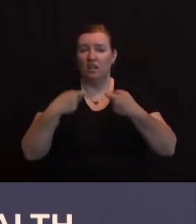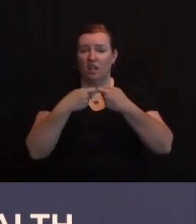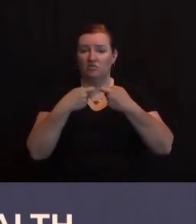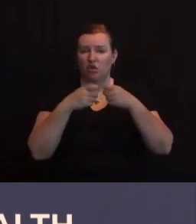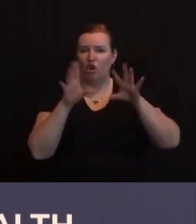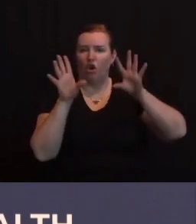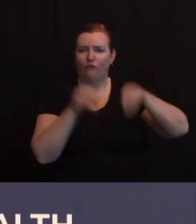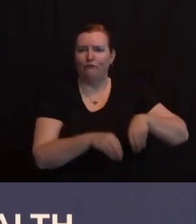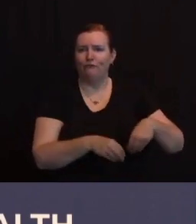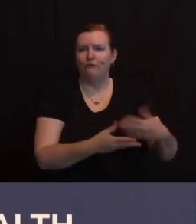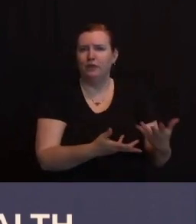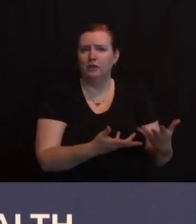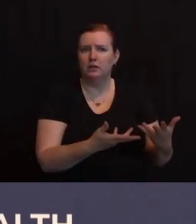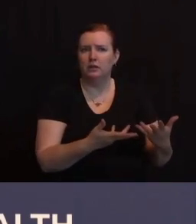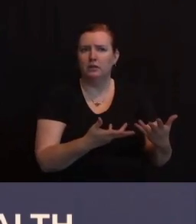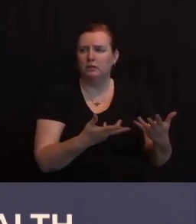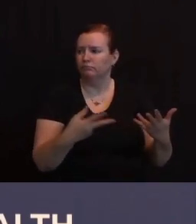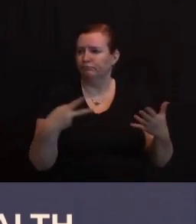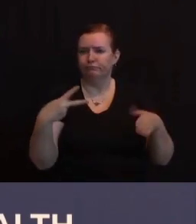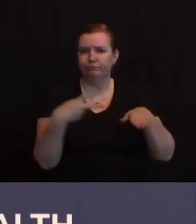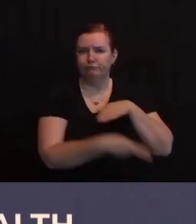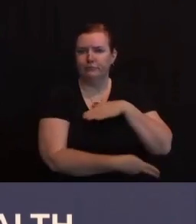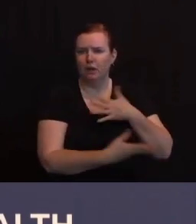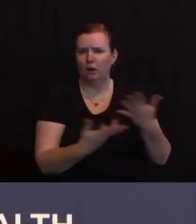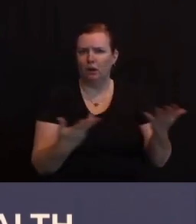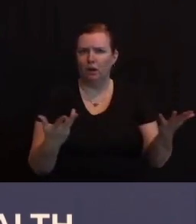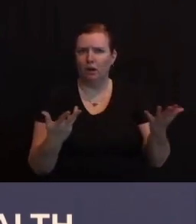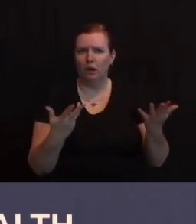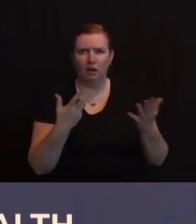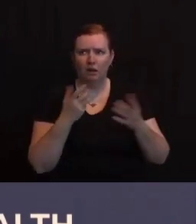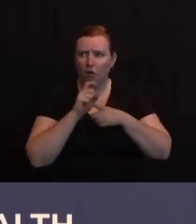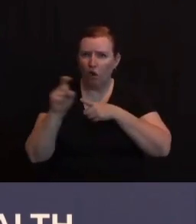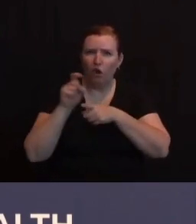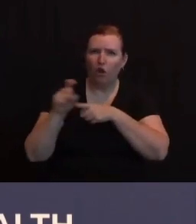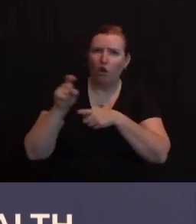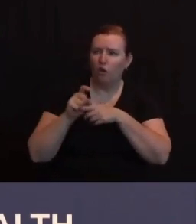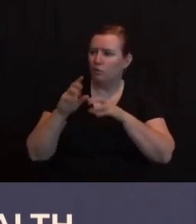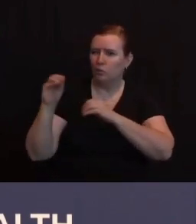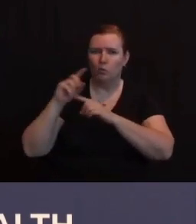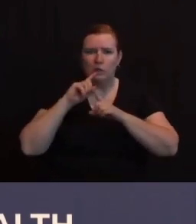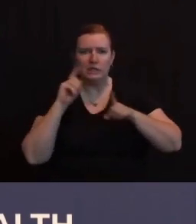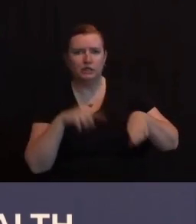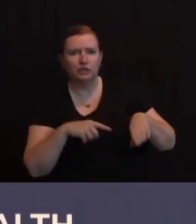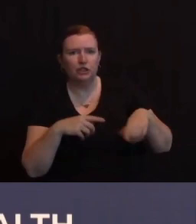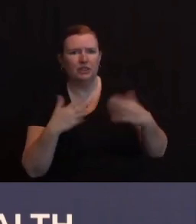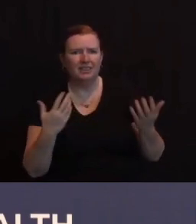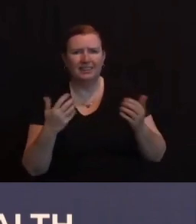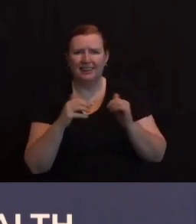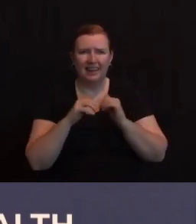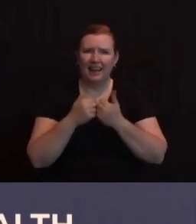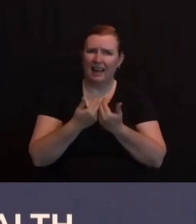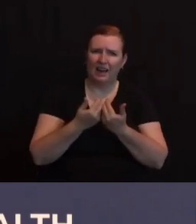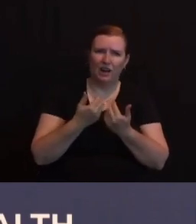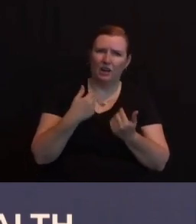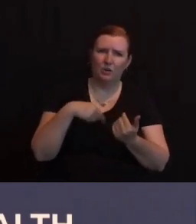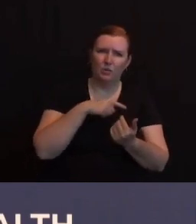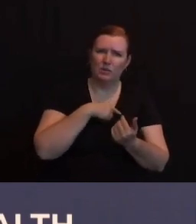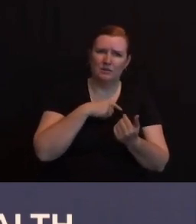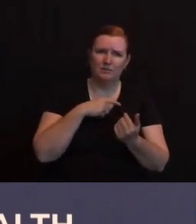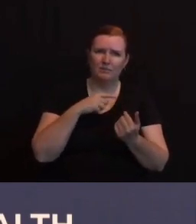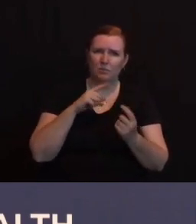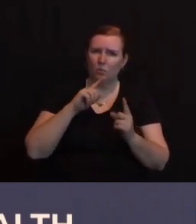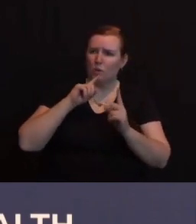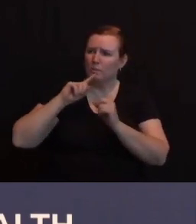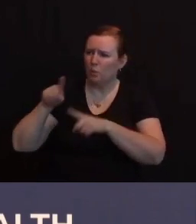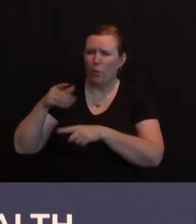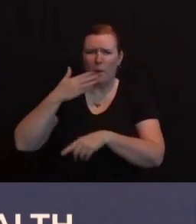hear back. How can people report landlords who are being bad actors, and do you know of any landlords that have been penalized or warned for breaking